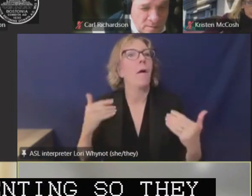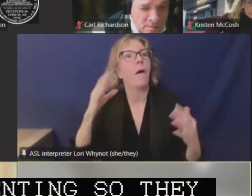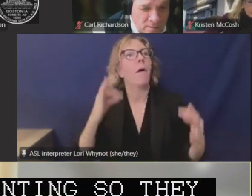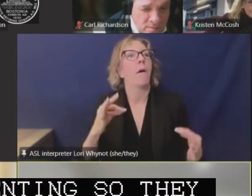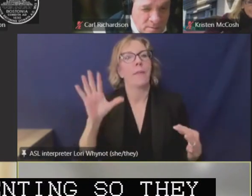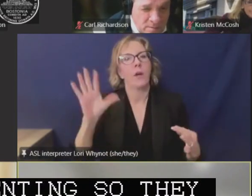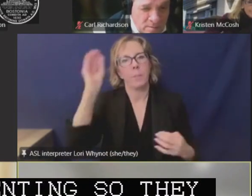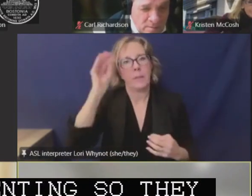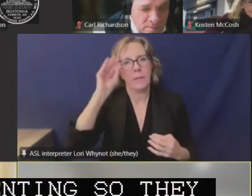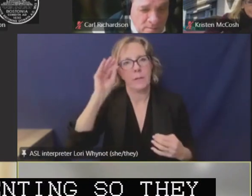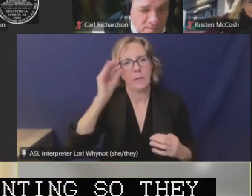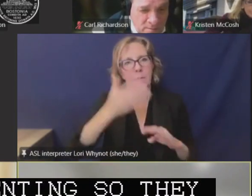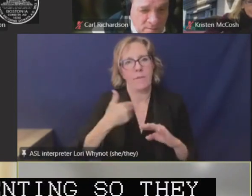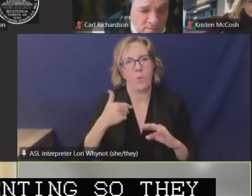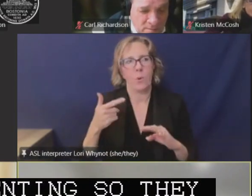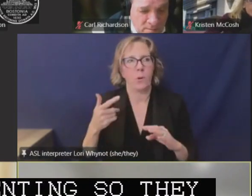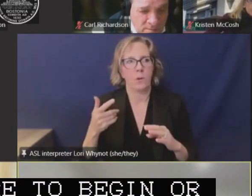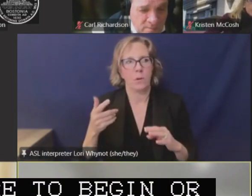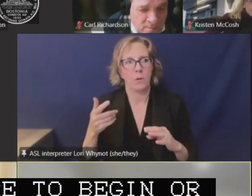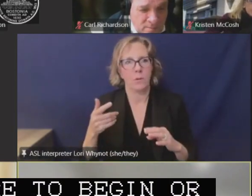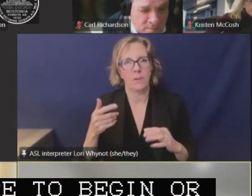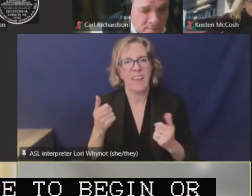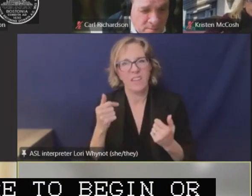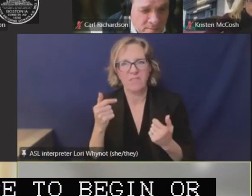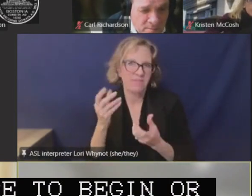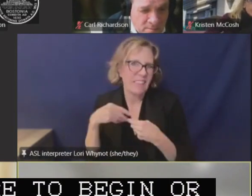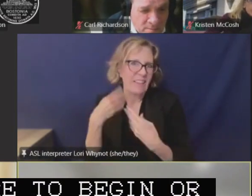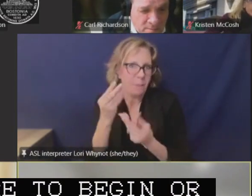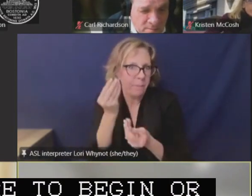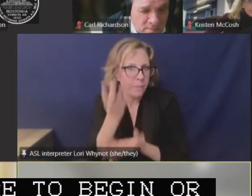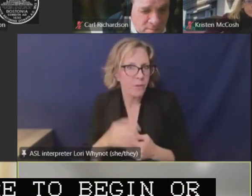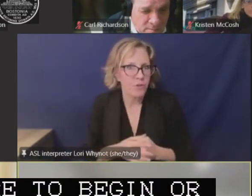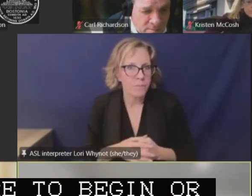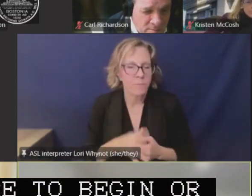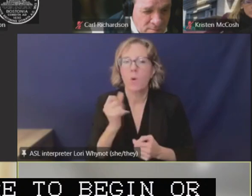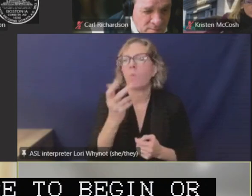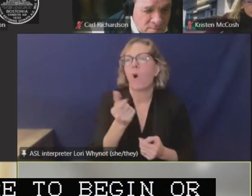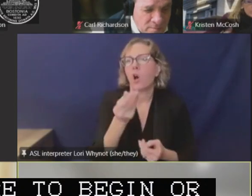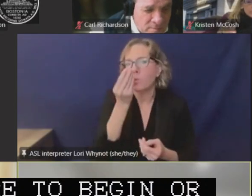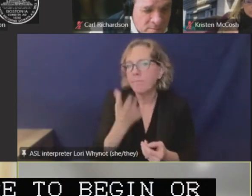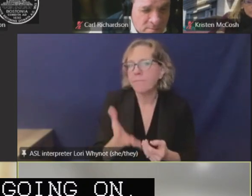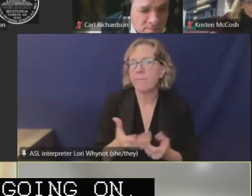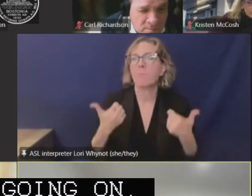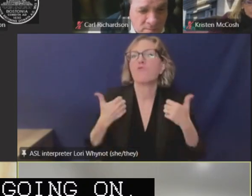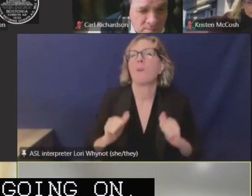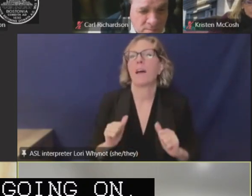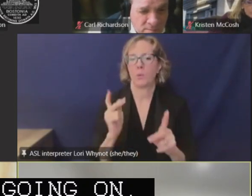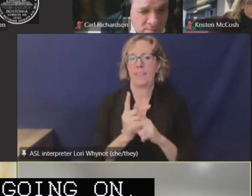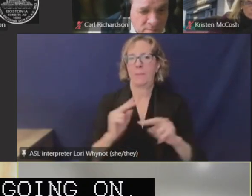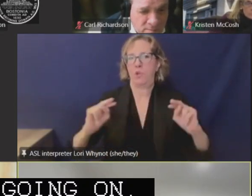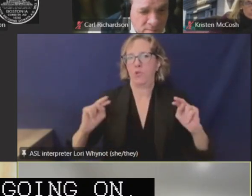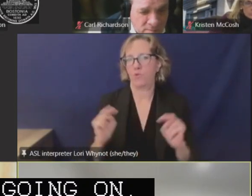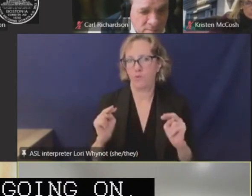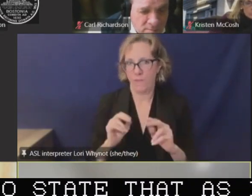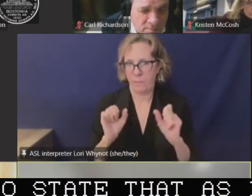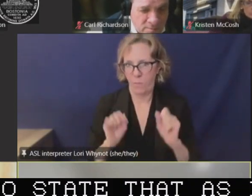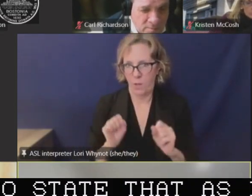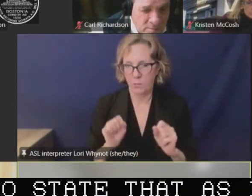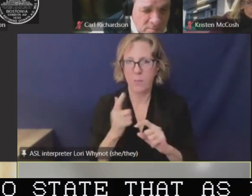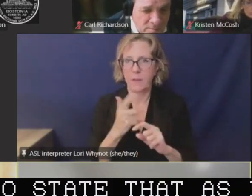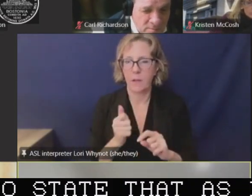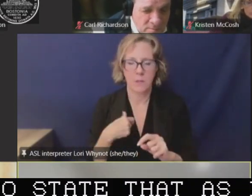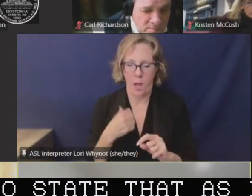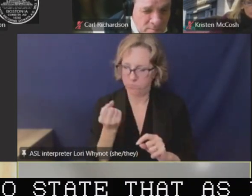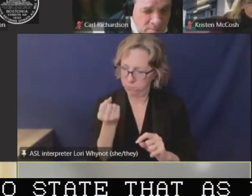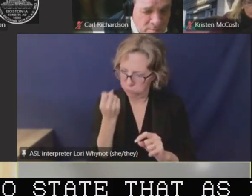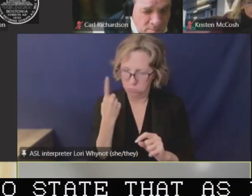on. I just want to state that as I try to be as neutral as possible on all this, because it is very, I understand,